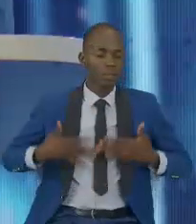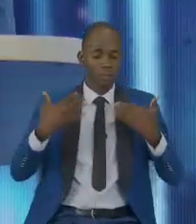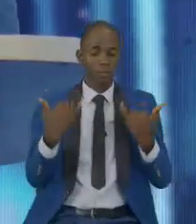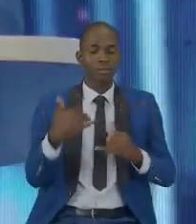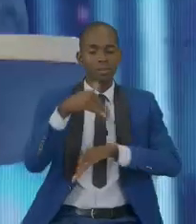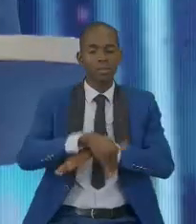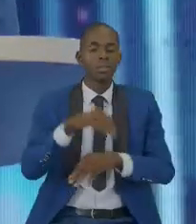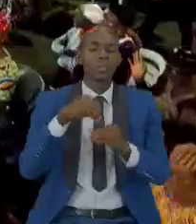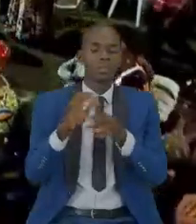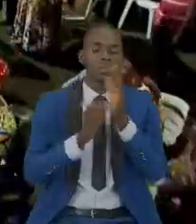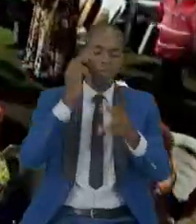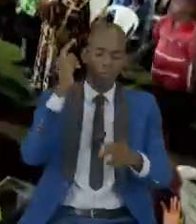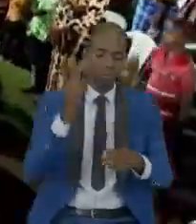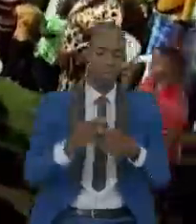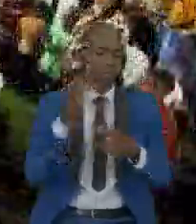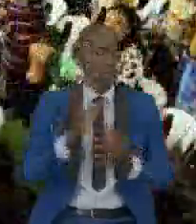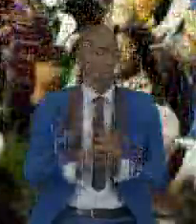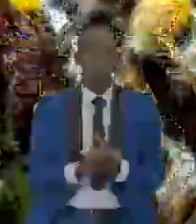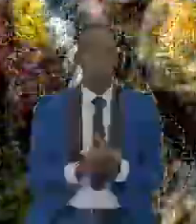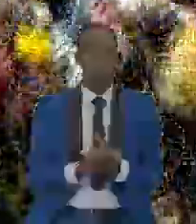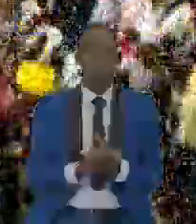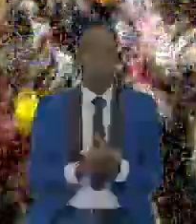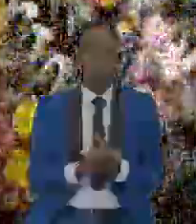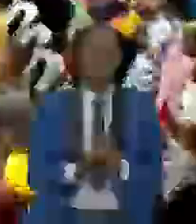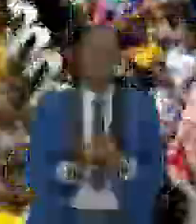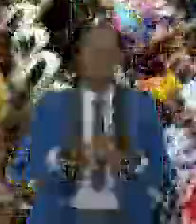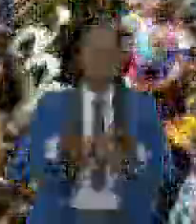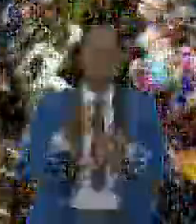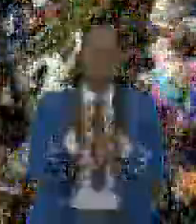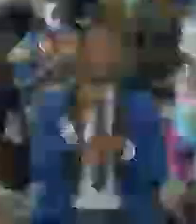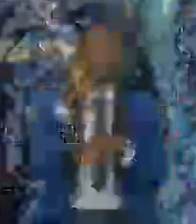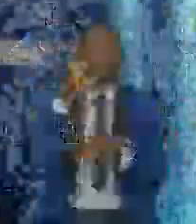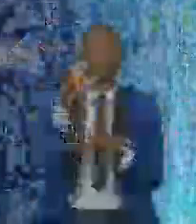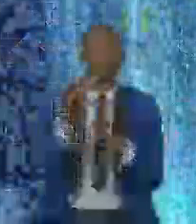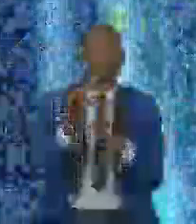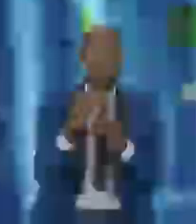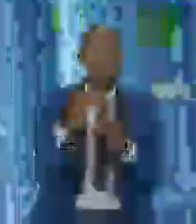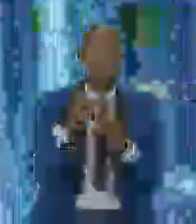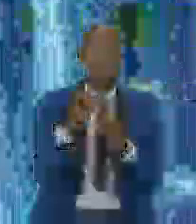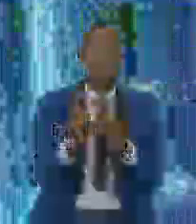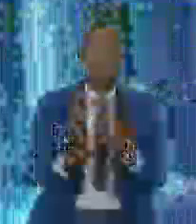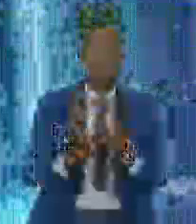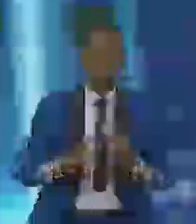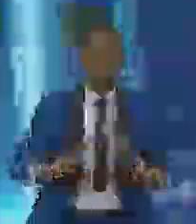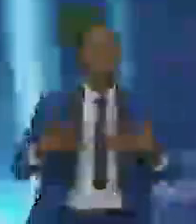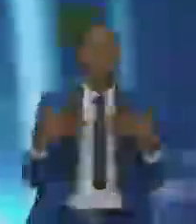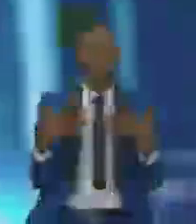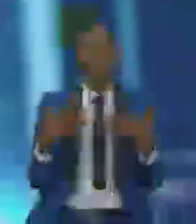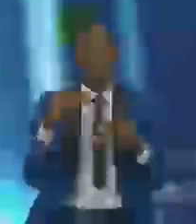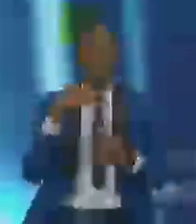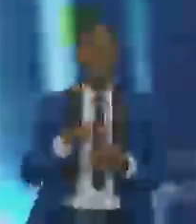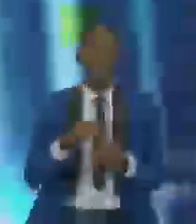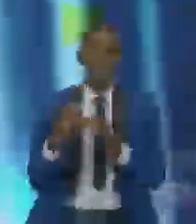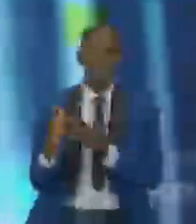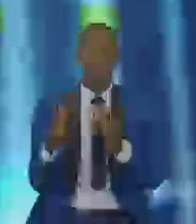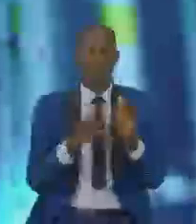in Jesus' name. Amen. Confirm your word in every life. In